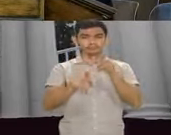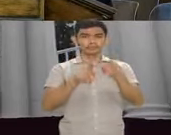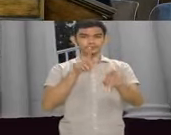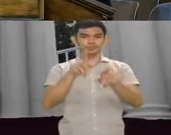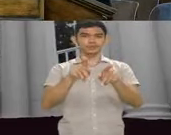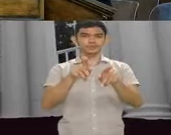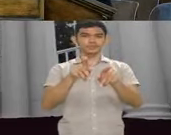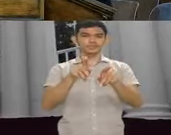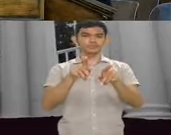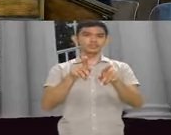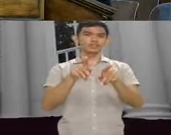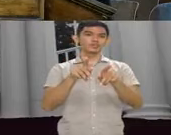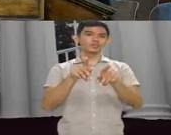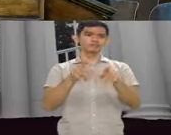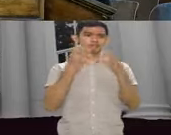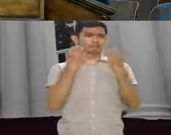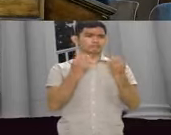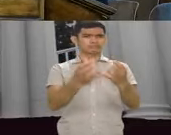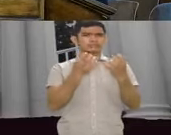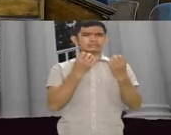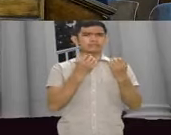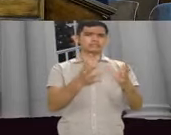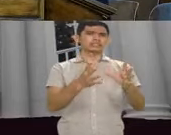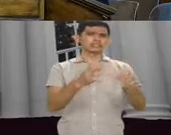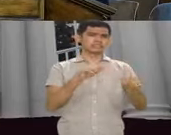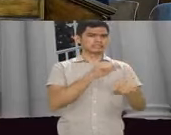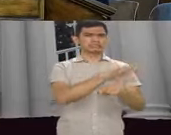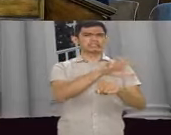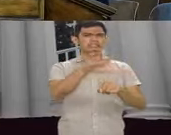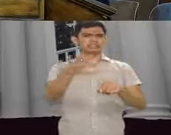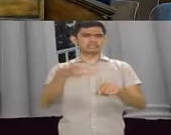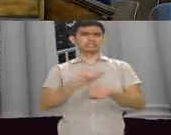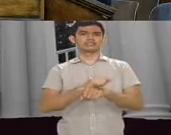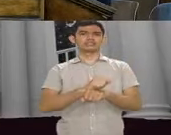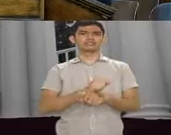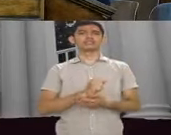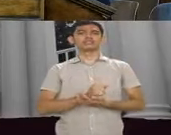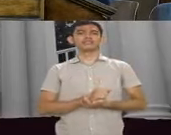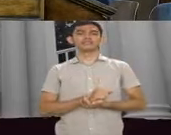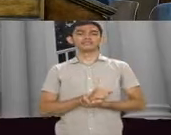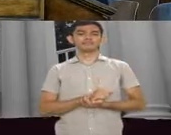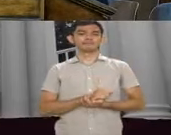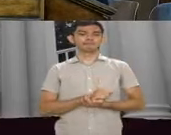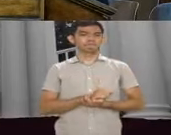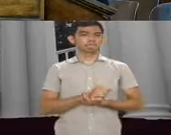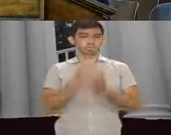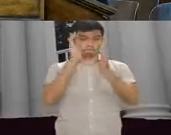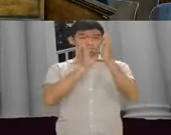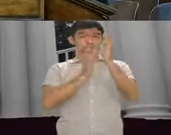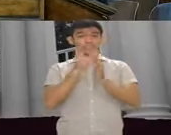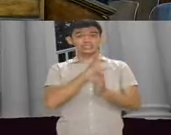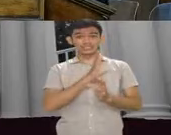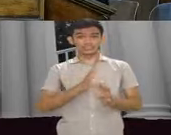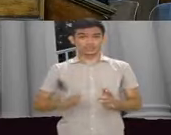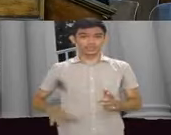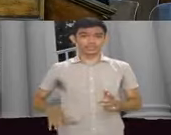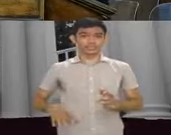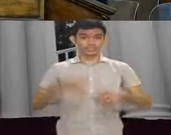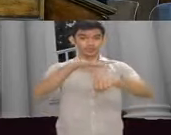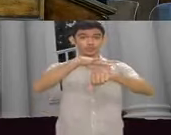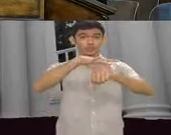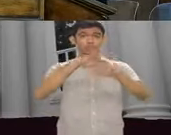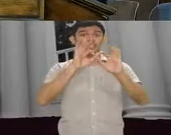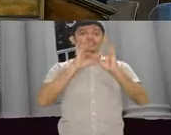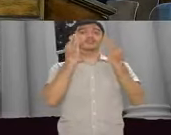there. The crowd was there, and it was crowded. And then, Jesus' earthly family